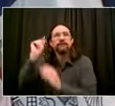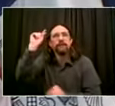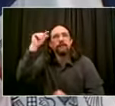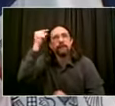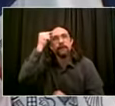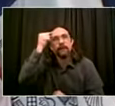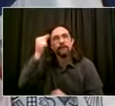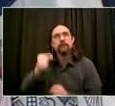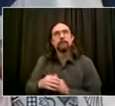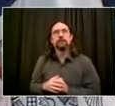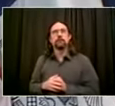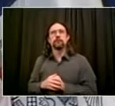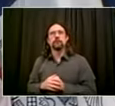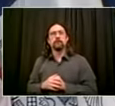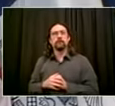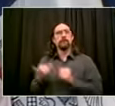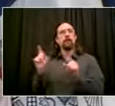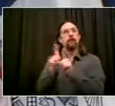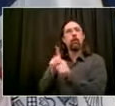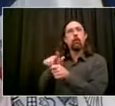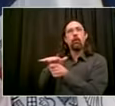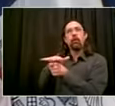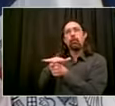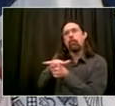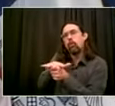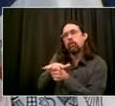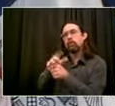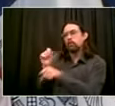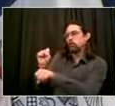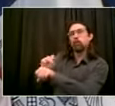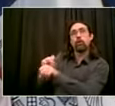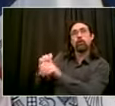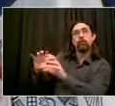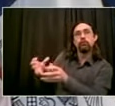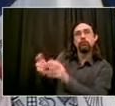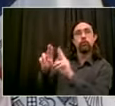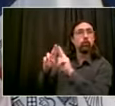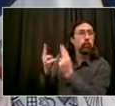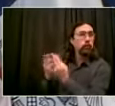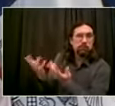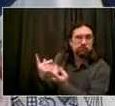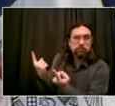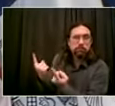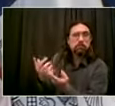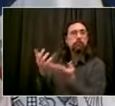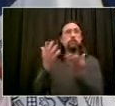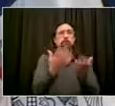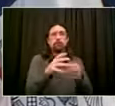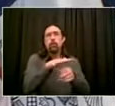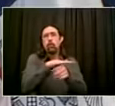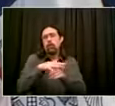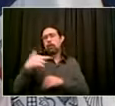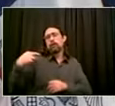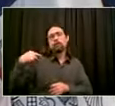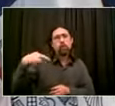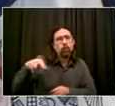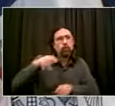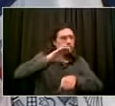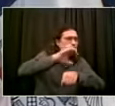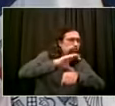have trust. We've got to rebuild a bigger trust. It's going to take a lot of work, but I do believe it can be done. But on this specific issue